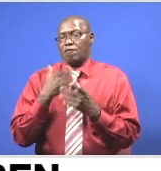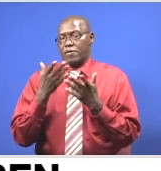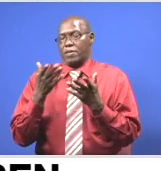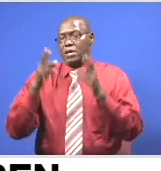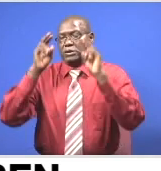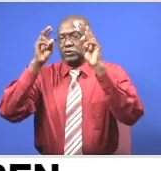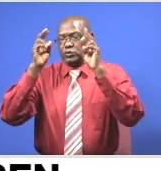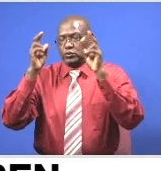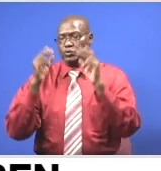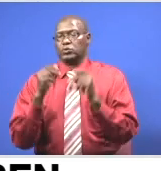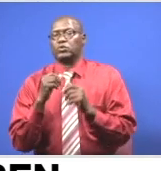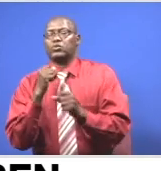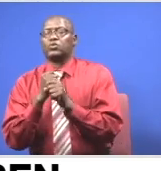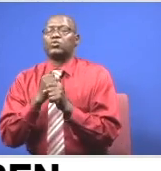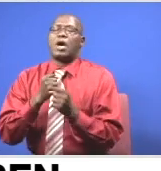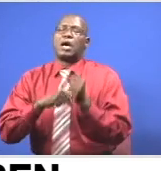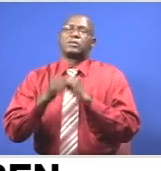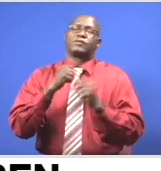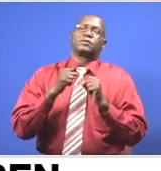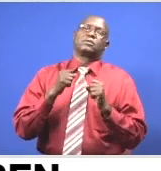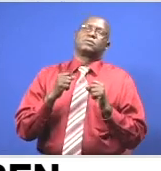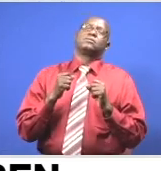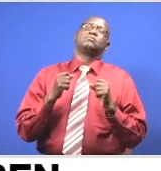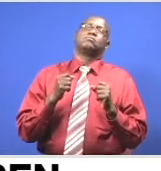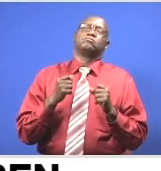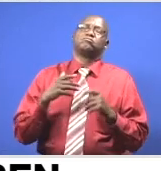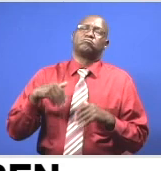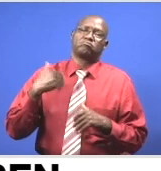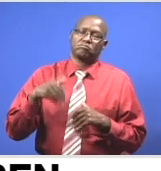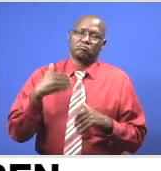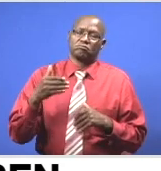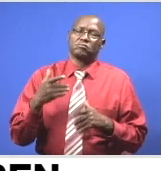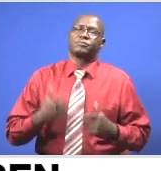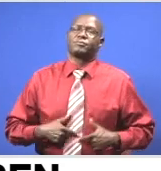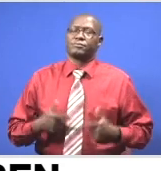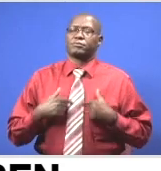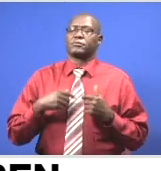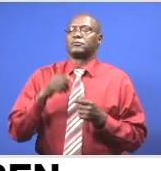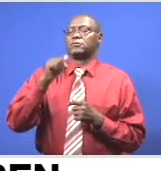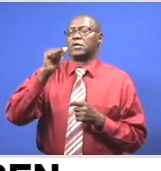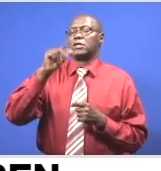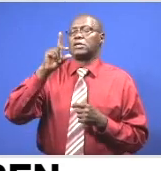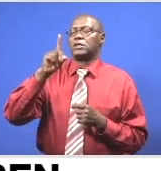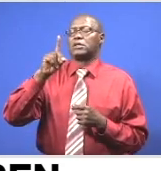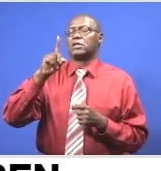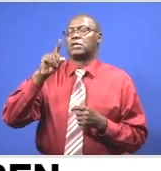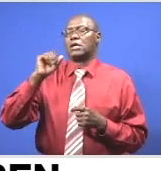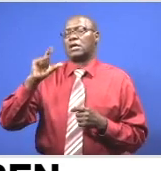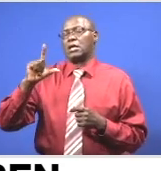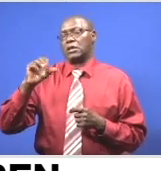do with activities of daily living, commonly referred to as ADLs. That is feeding